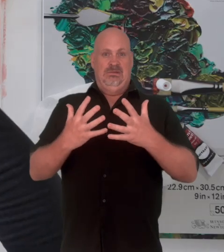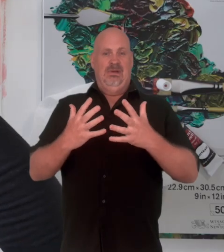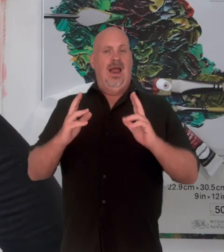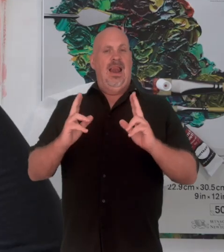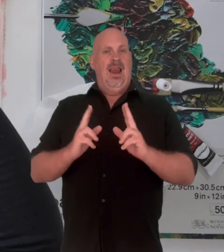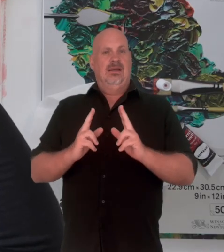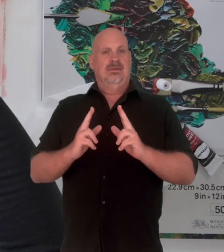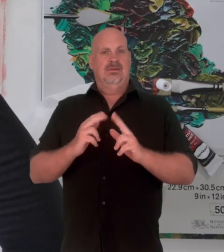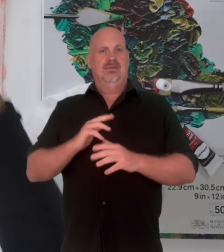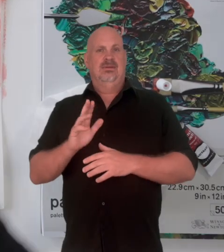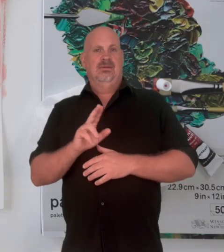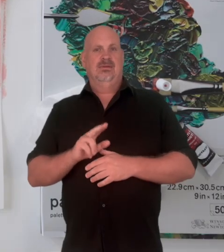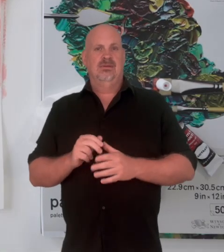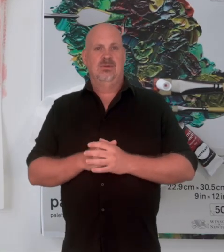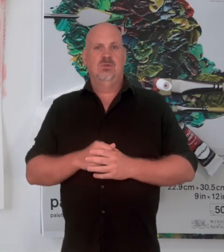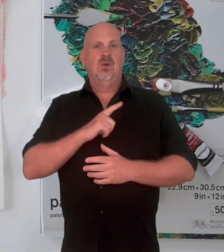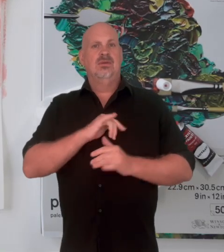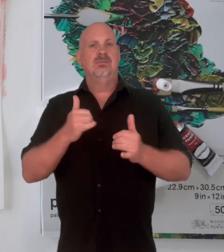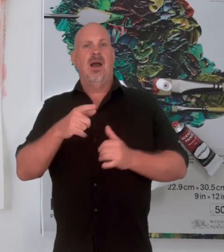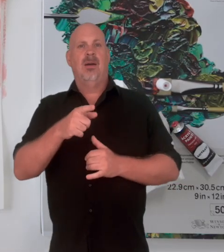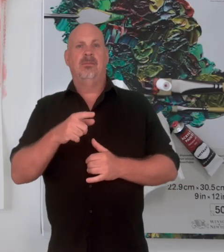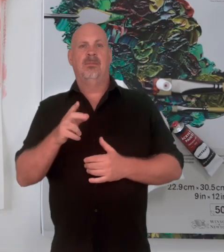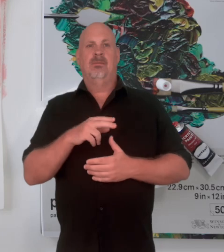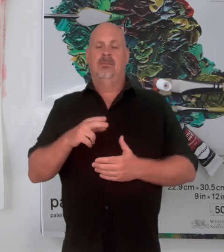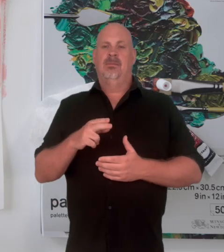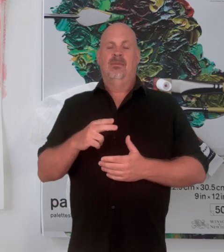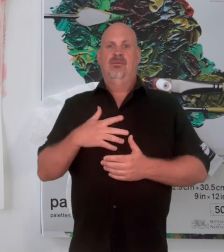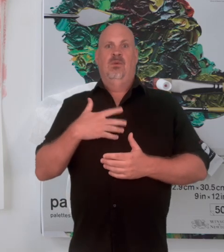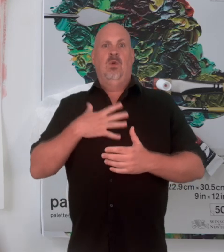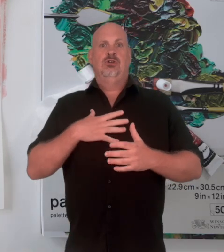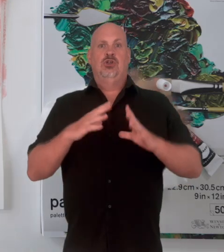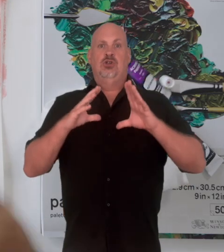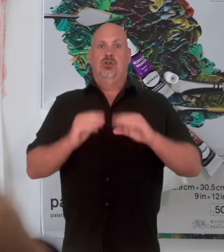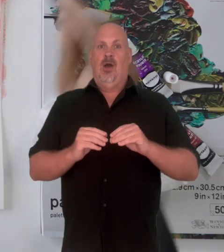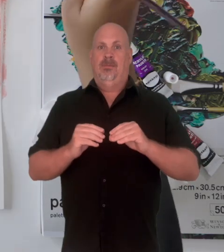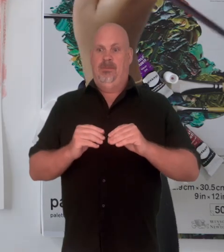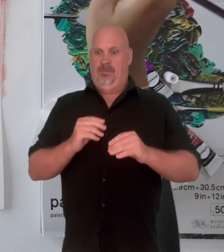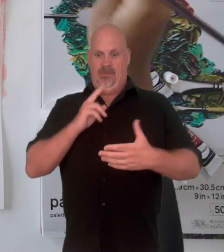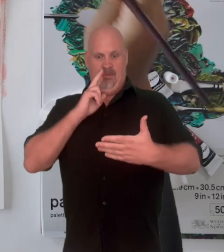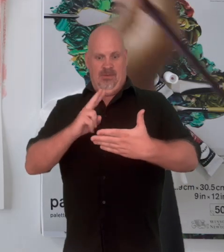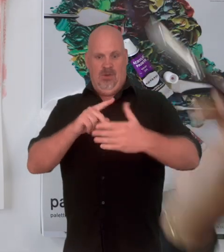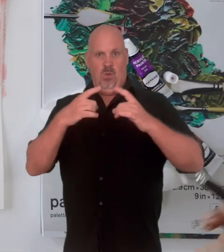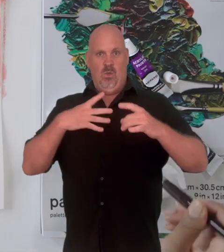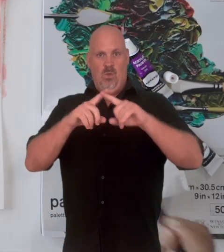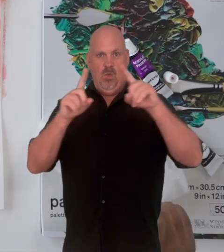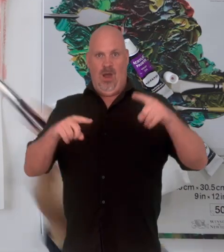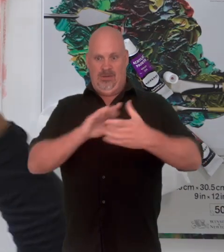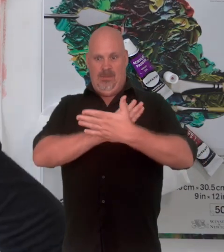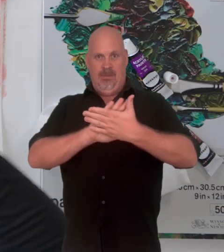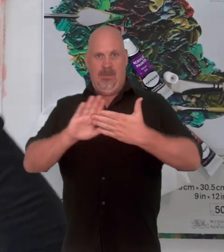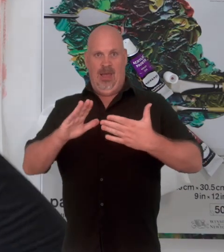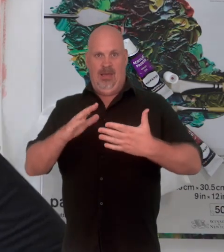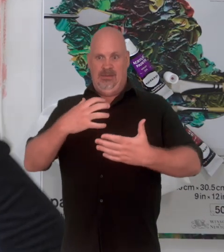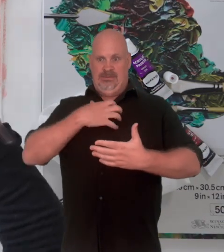if you want to start painting it can be a bit scary if you're just looking at a blank white surface.